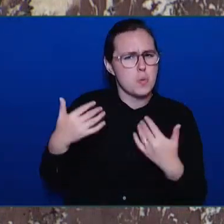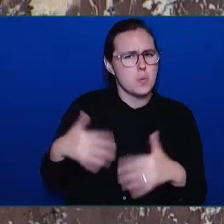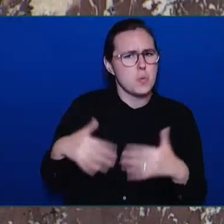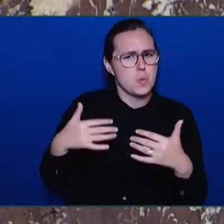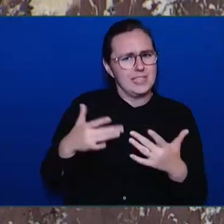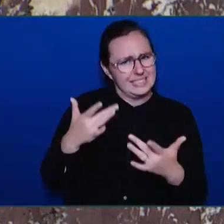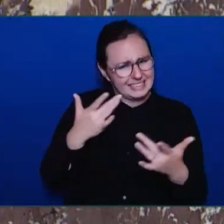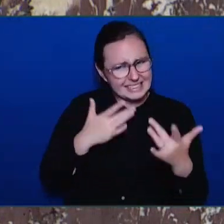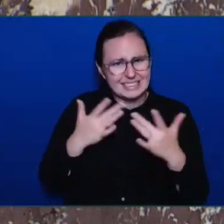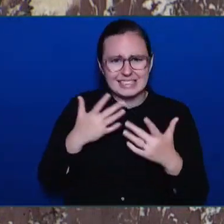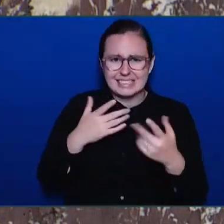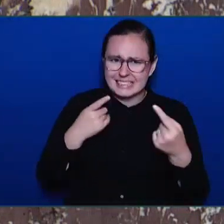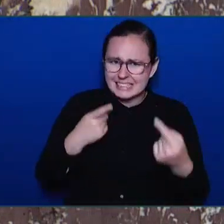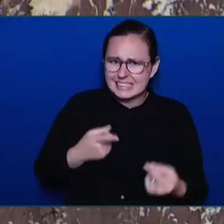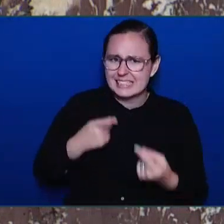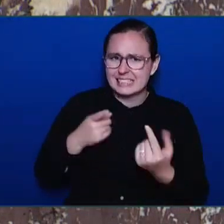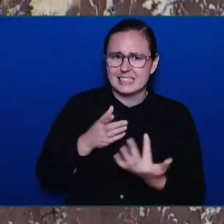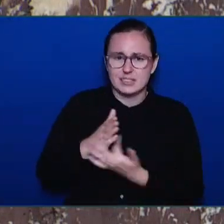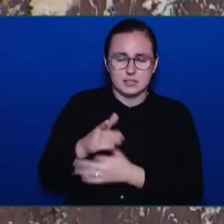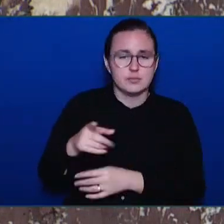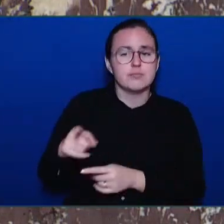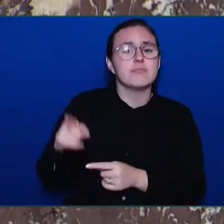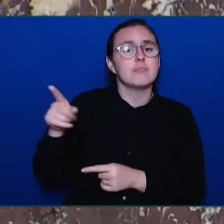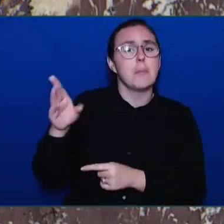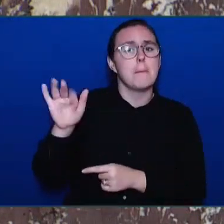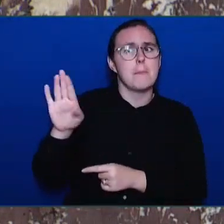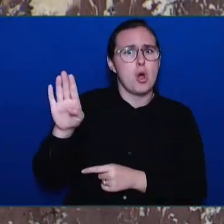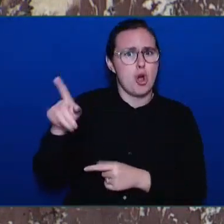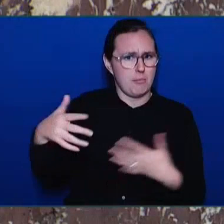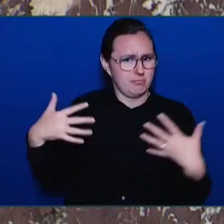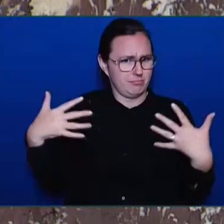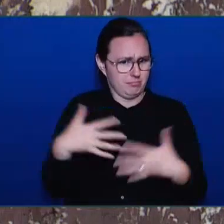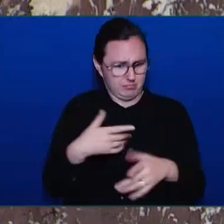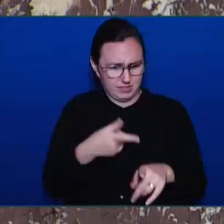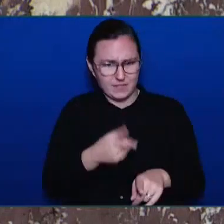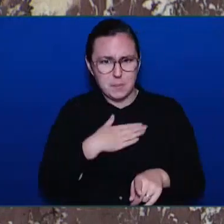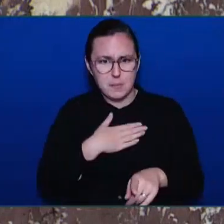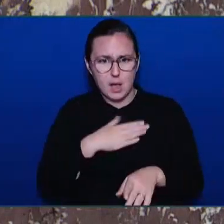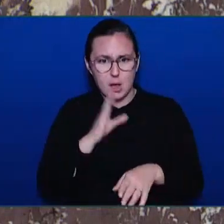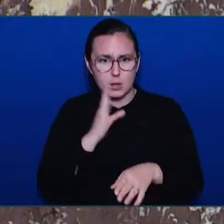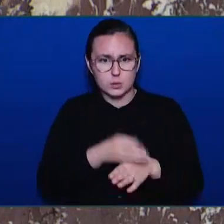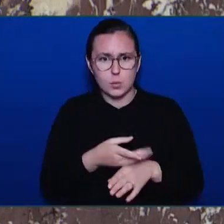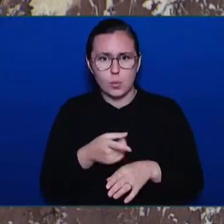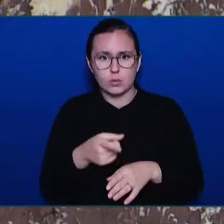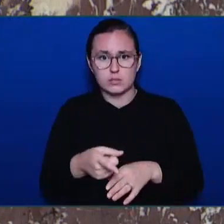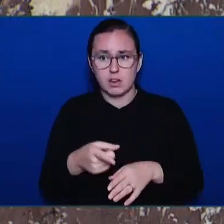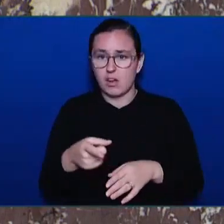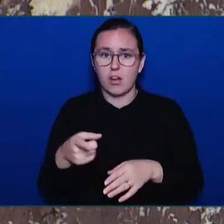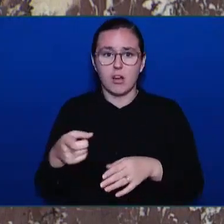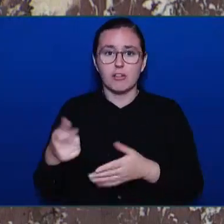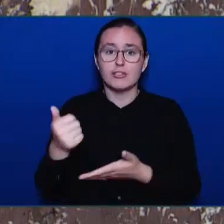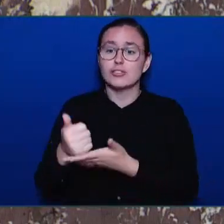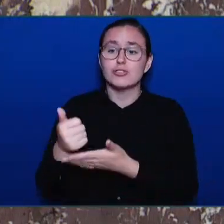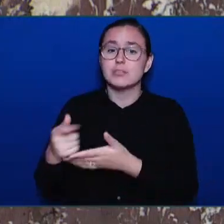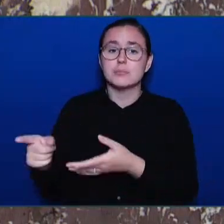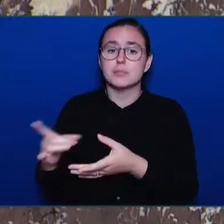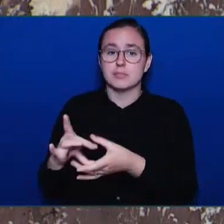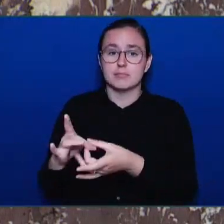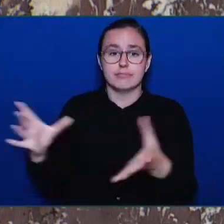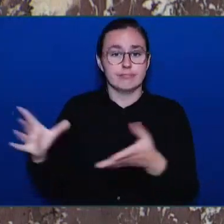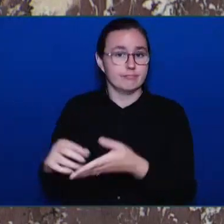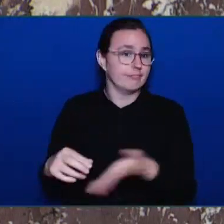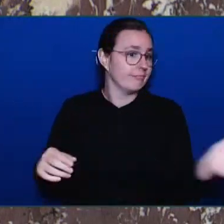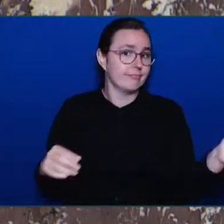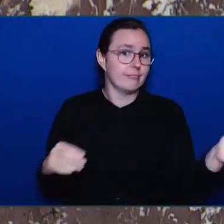his daughter was released, she would harm herself or drink herself to death. What is this government's position